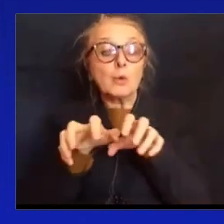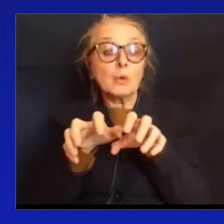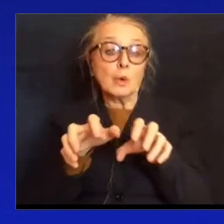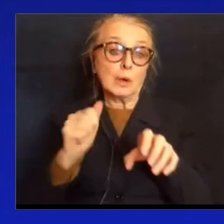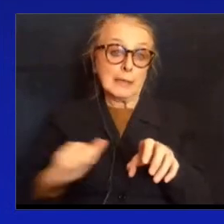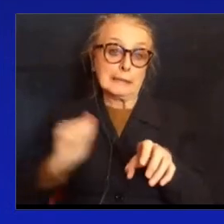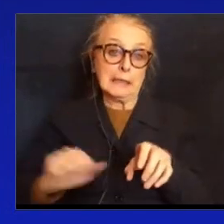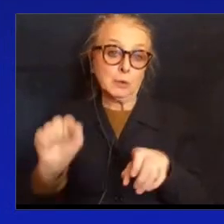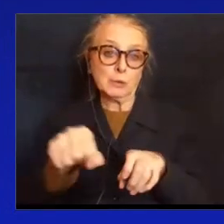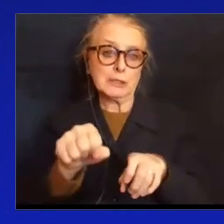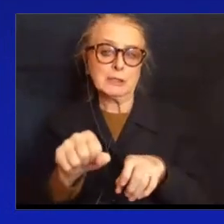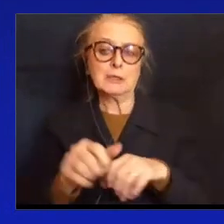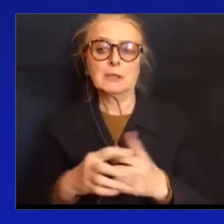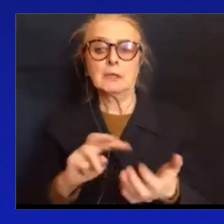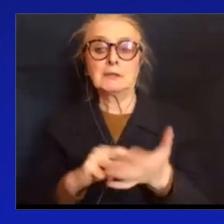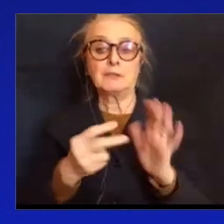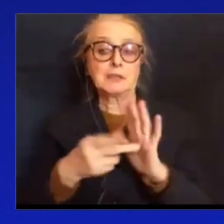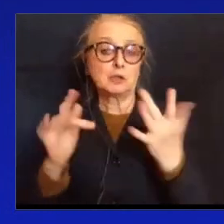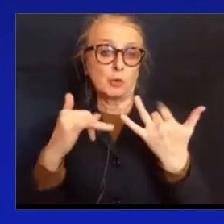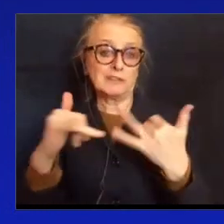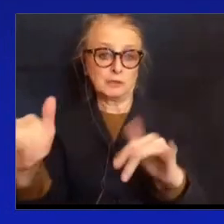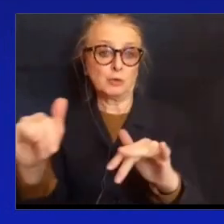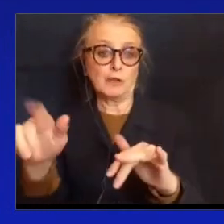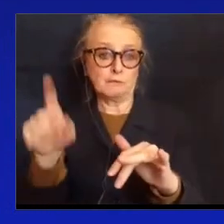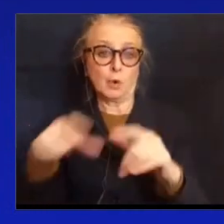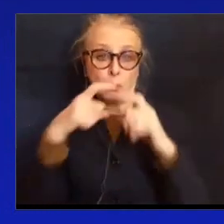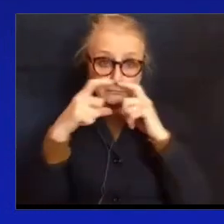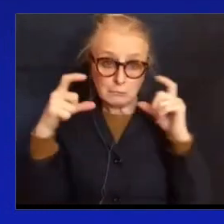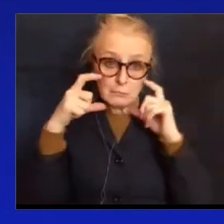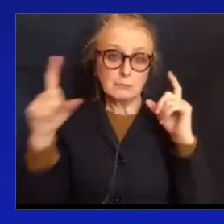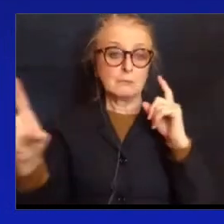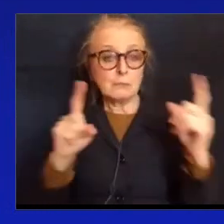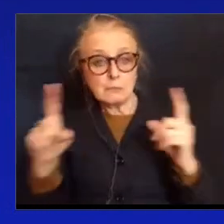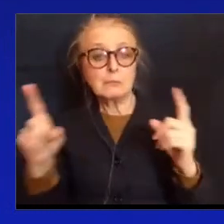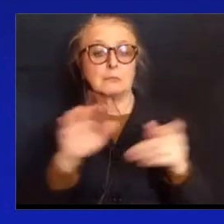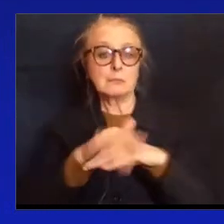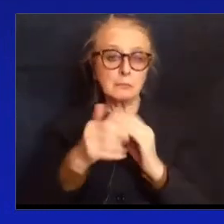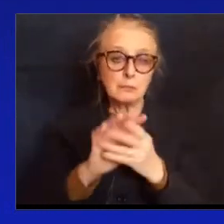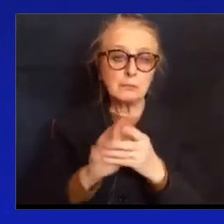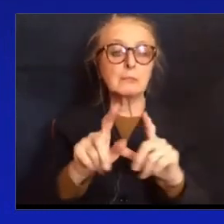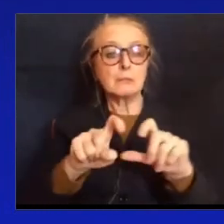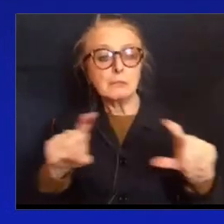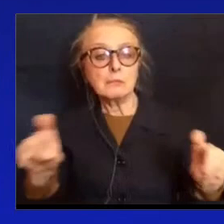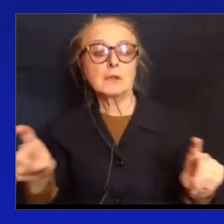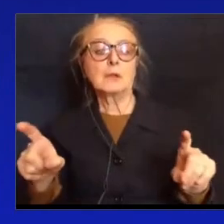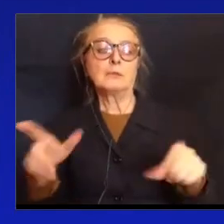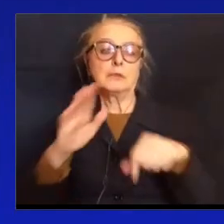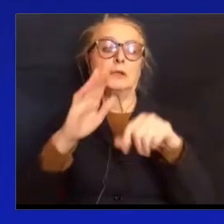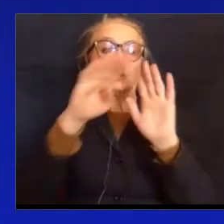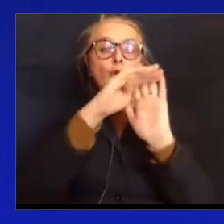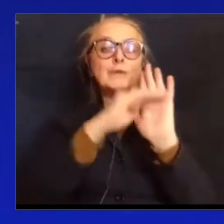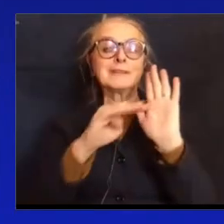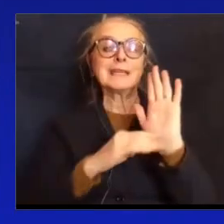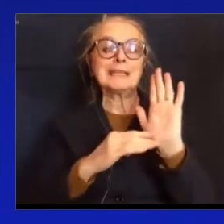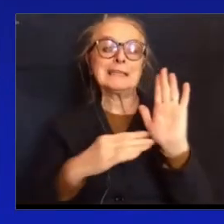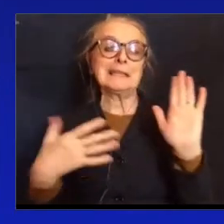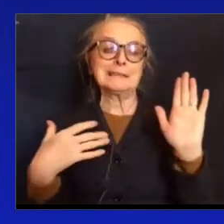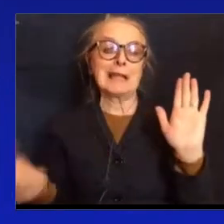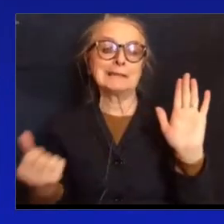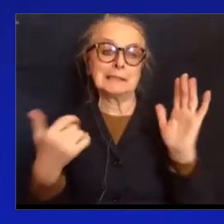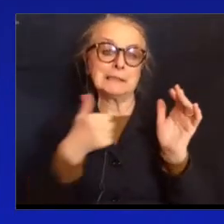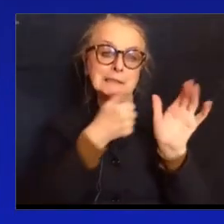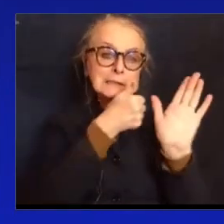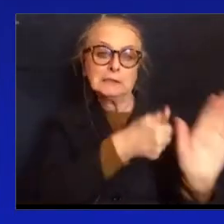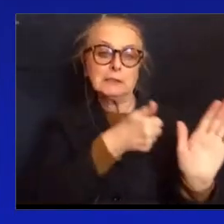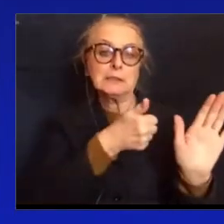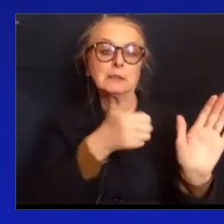measures while we wait for the vaccine to come in. And one of the things people are worried about is the new variants that could be more